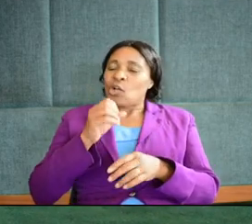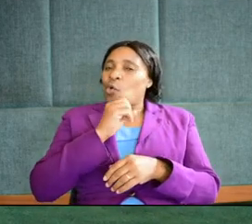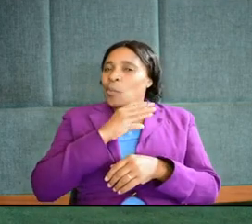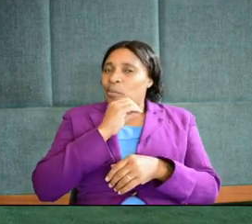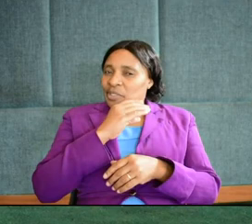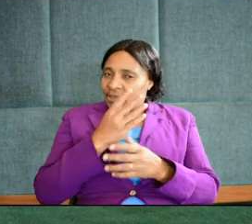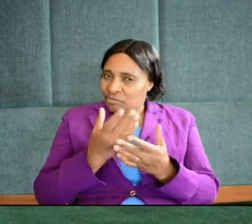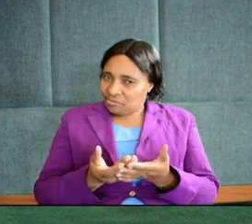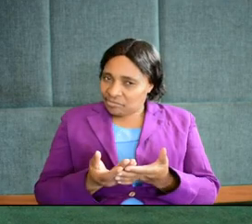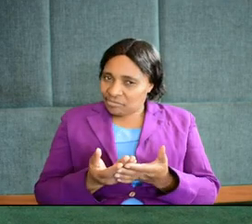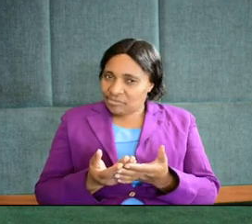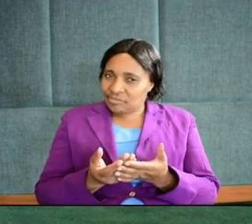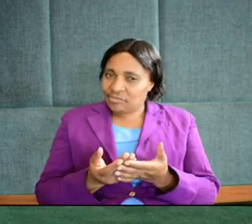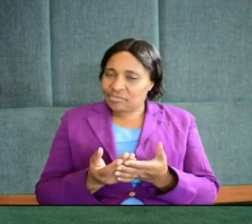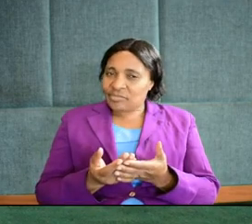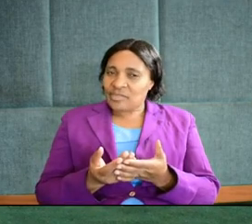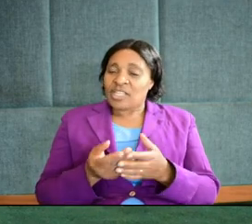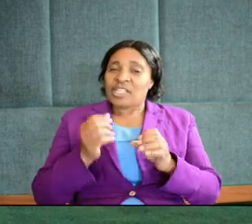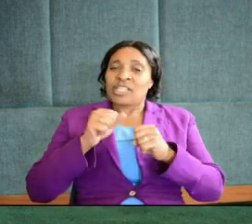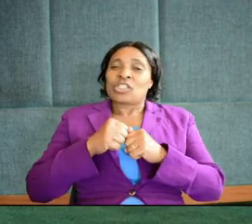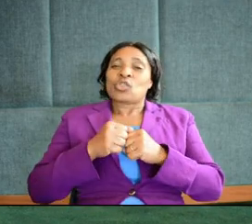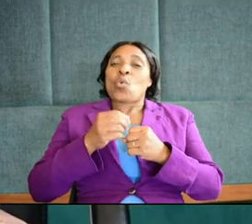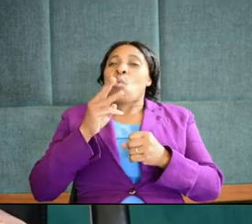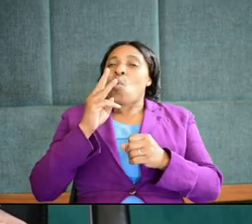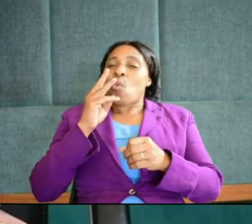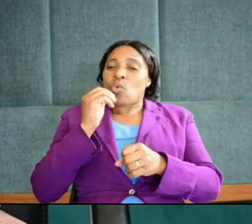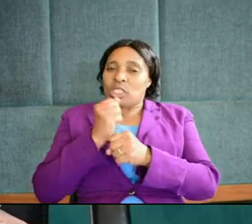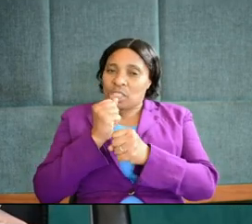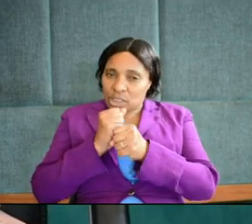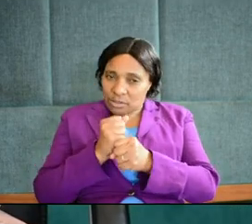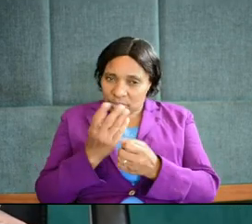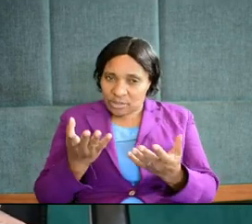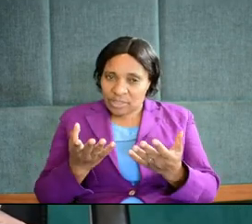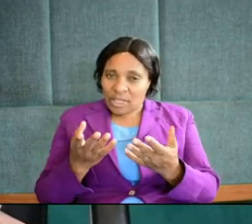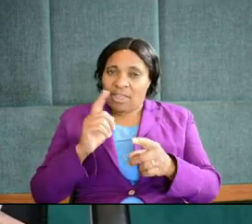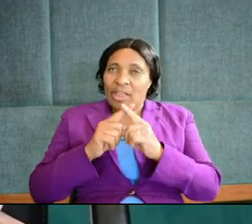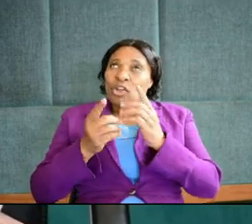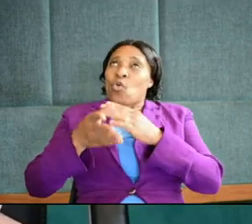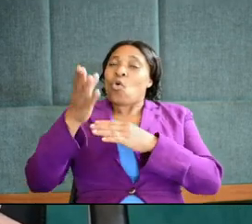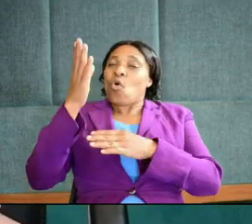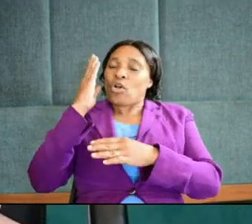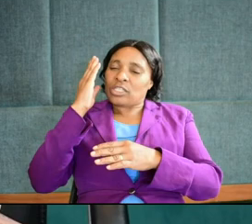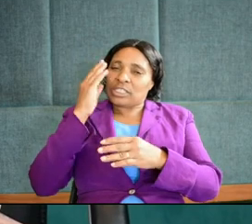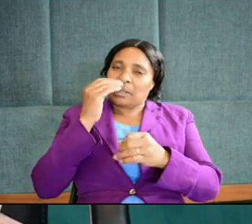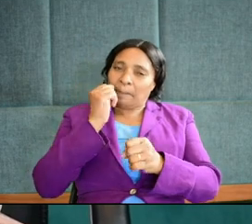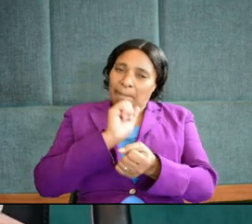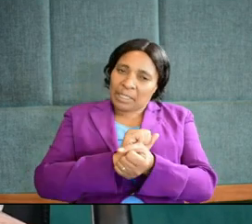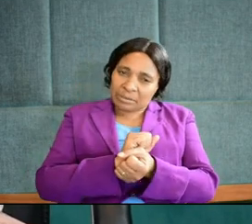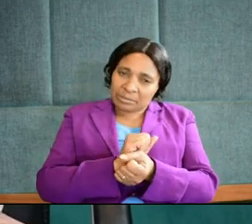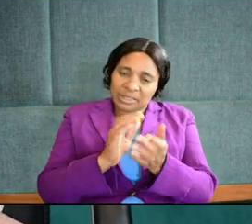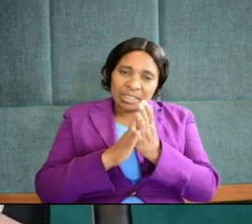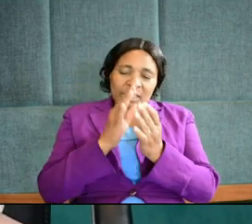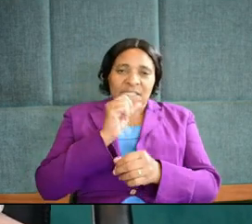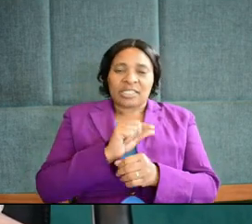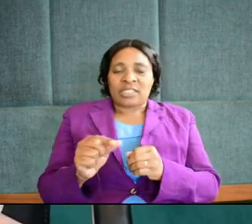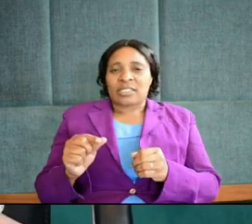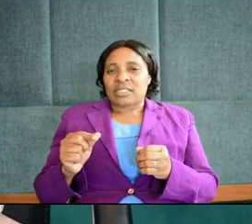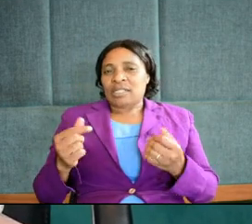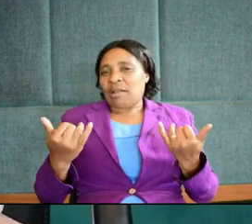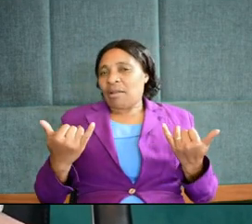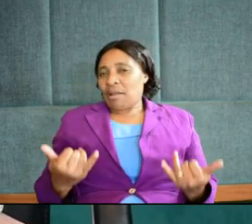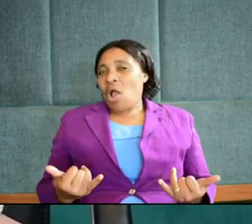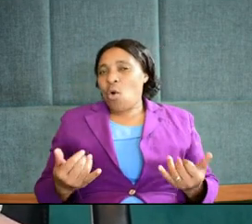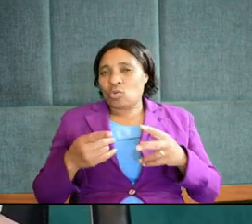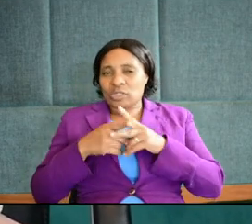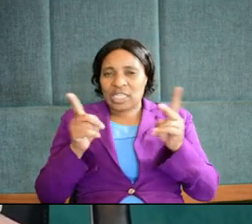complaints, detours, and then God's punishment and grace. So we'll start with the part